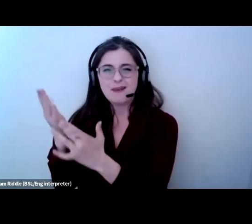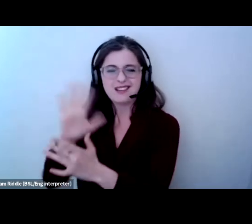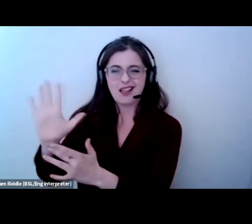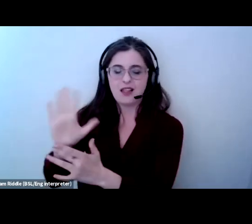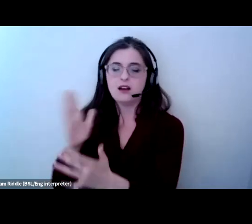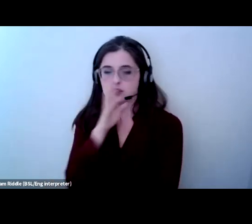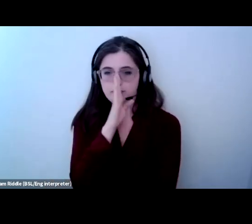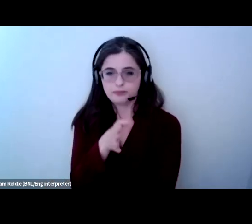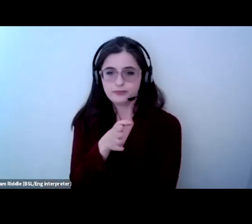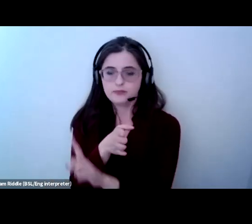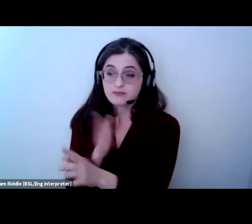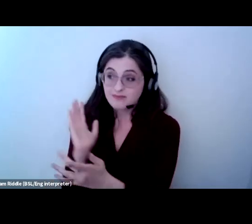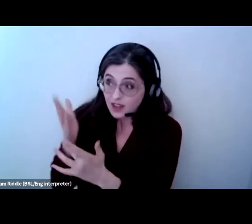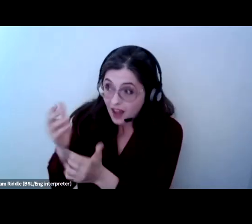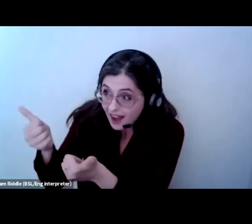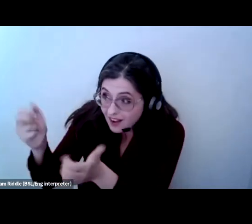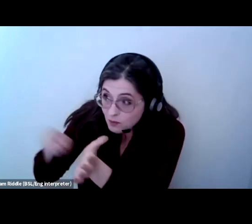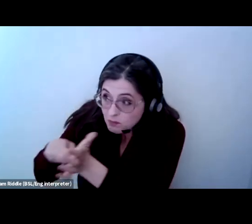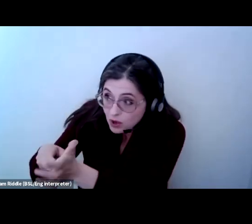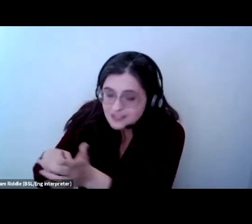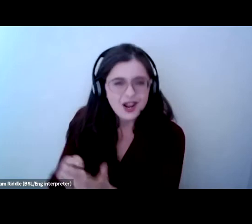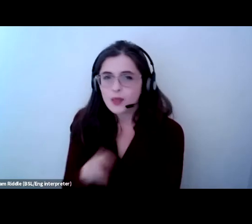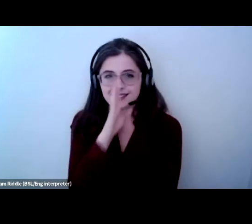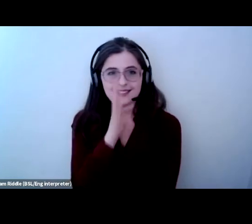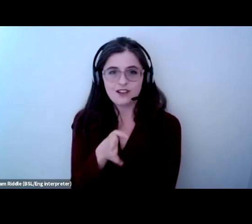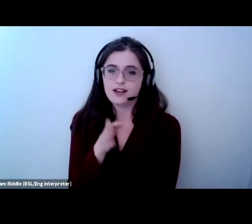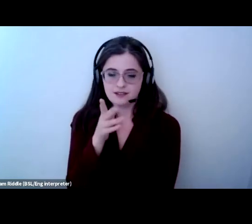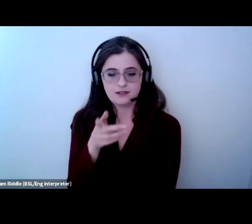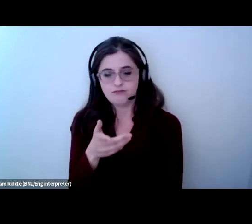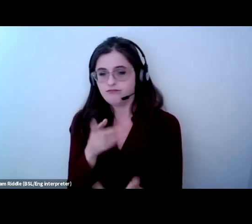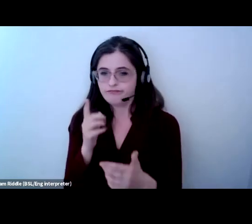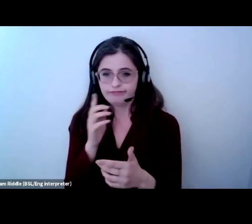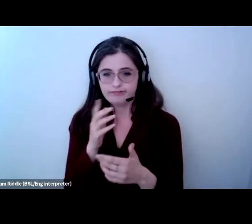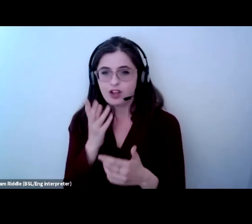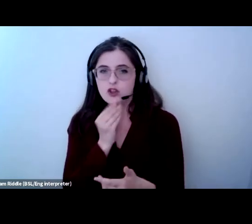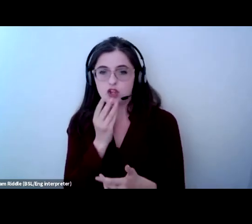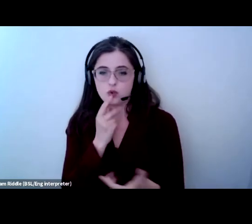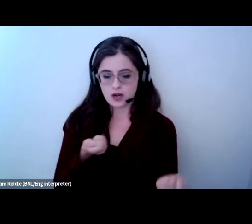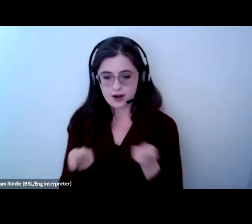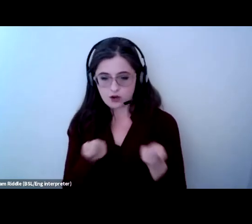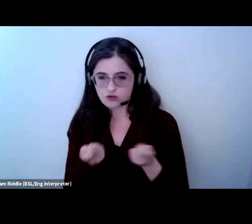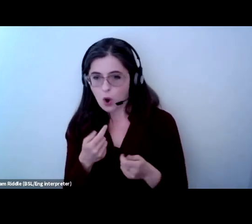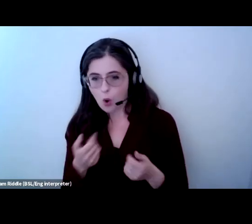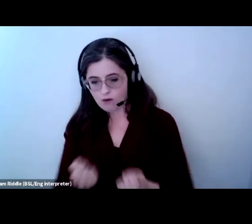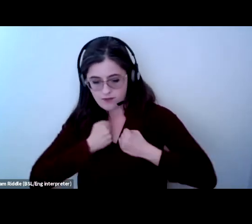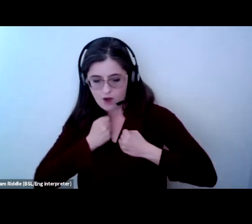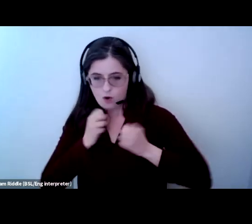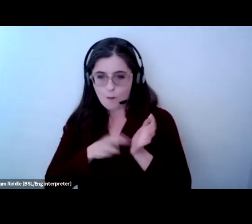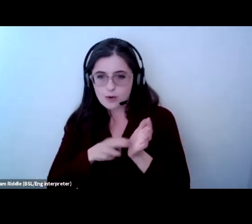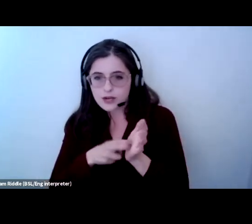then finding out whether you've got someone booked or not. This is all done so that the user takes control of their own